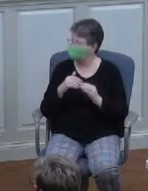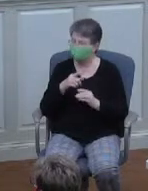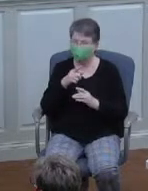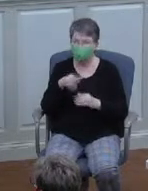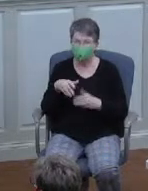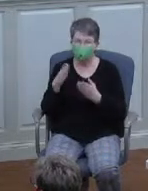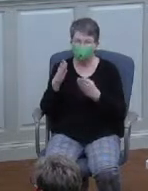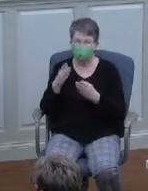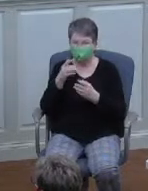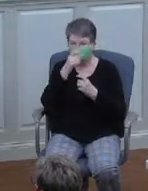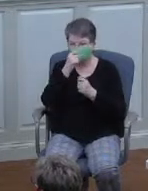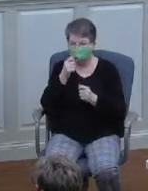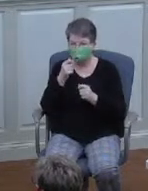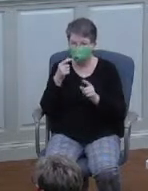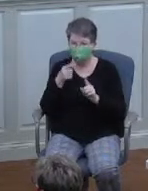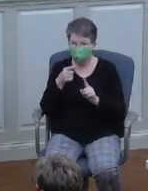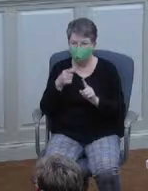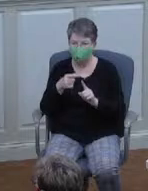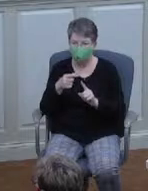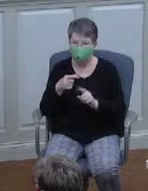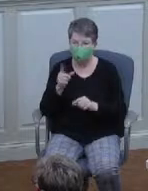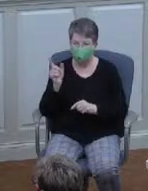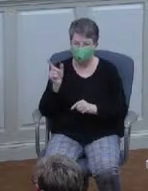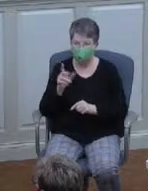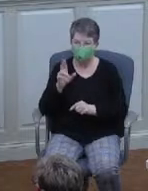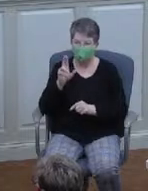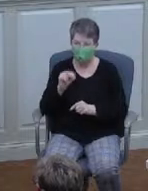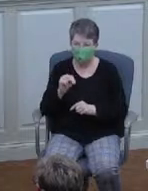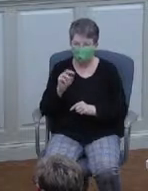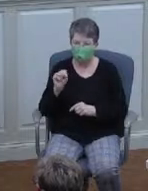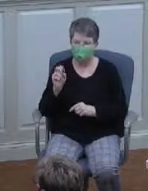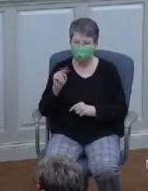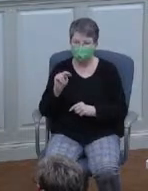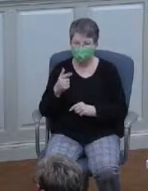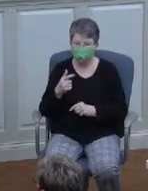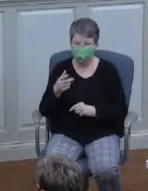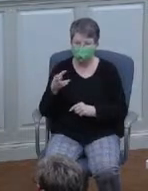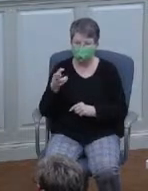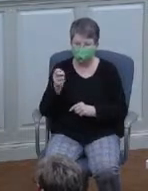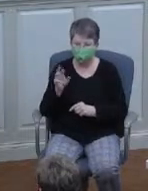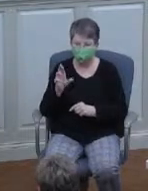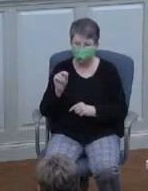interesting point, and these are the unsung heroes. Oh, And sure.